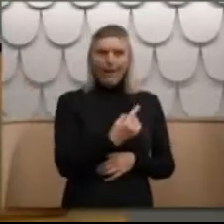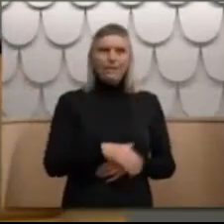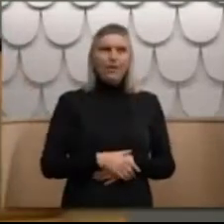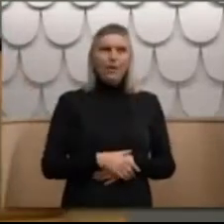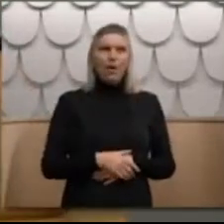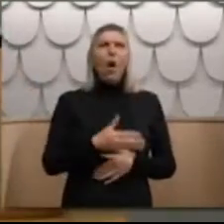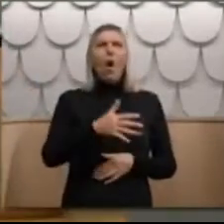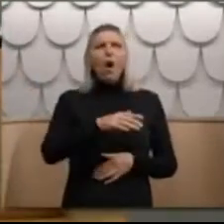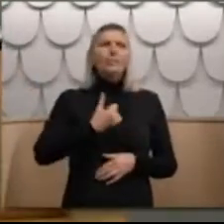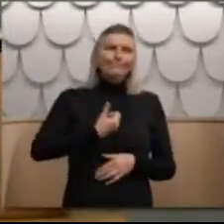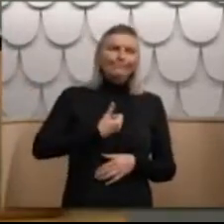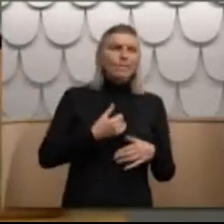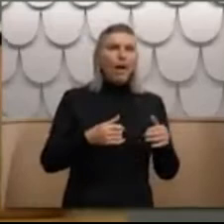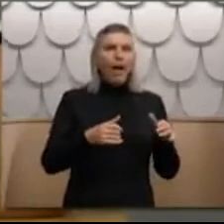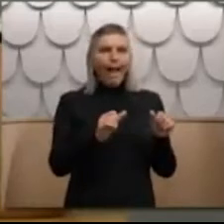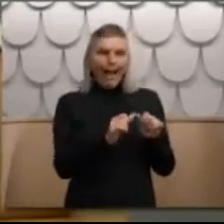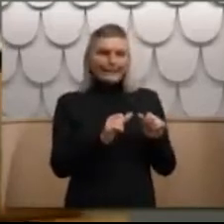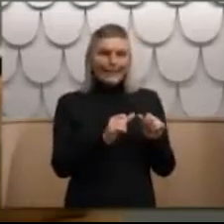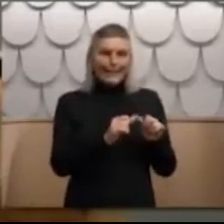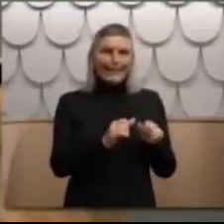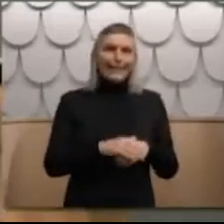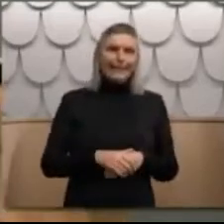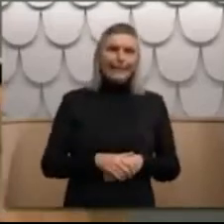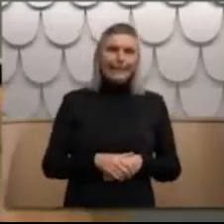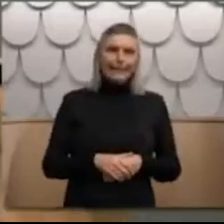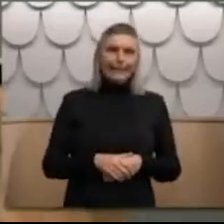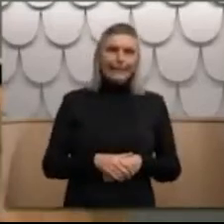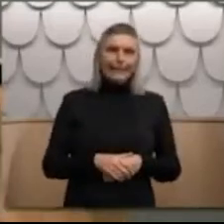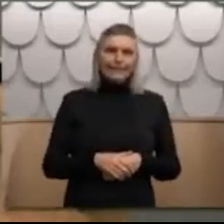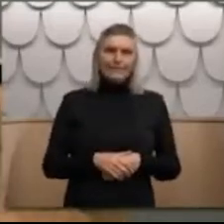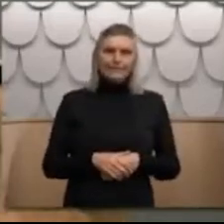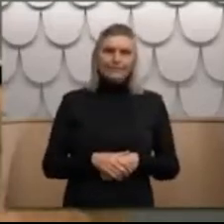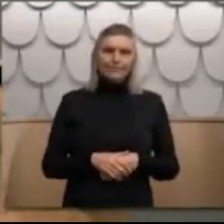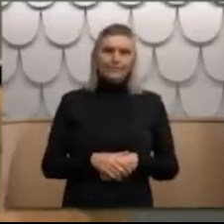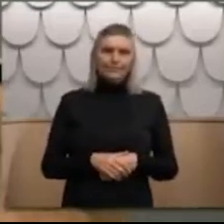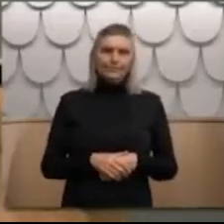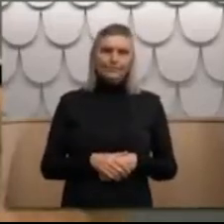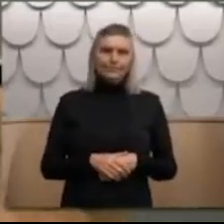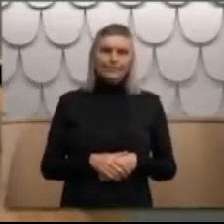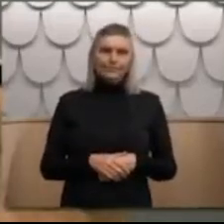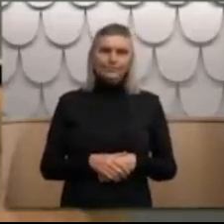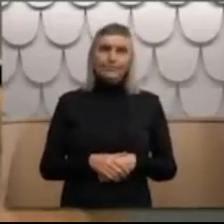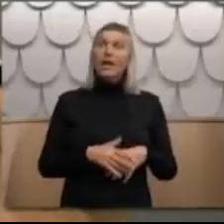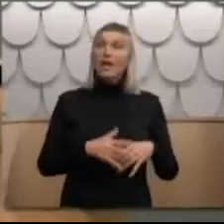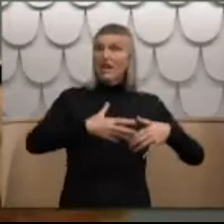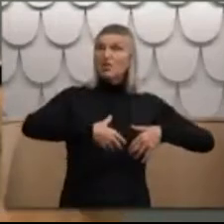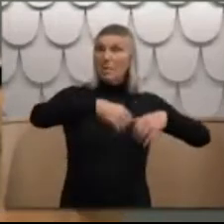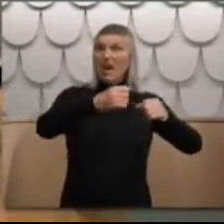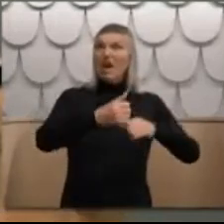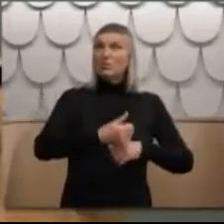Auntie Sosa and Billy Gilbert, they the ones who came to see me. They took me out for the